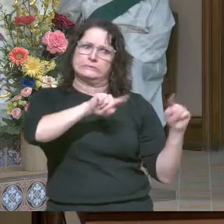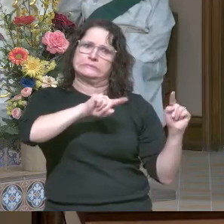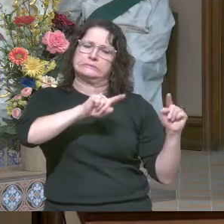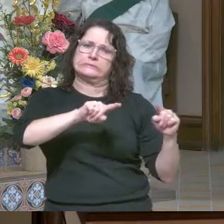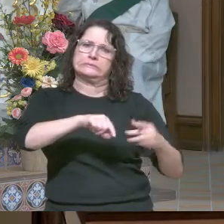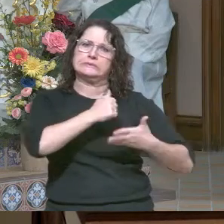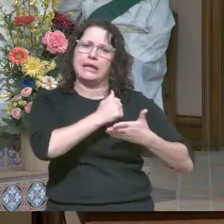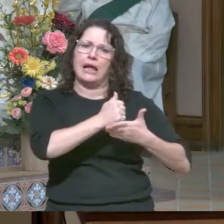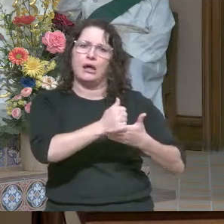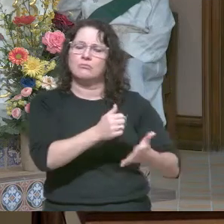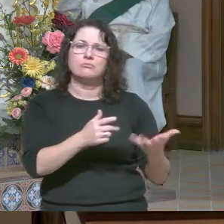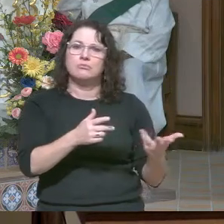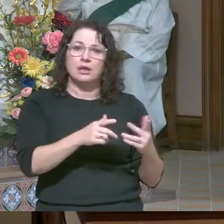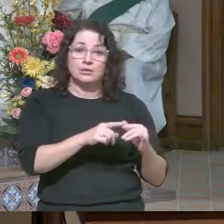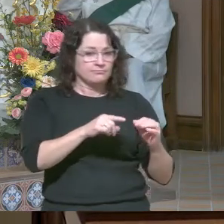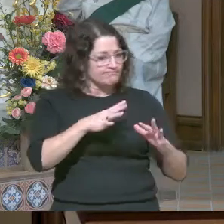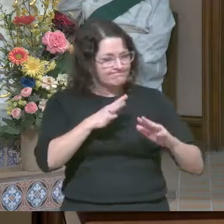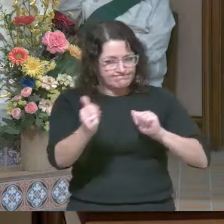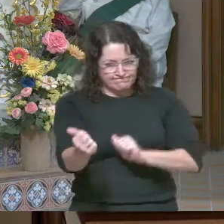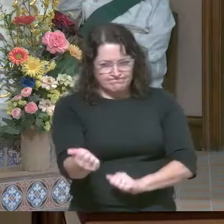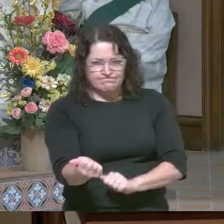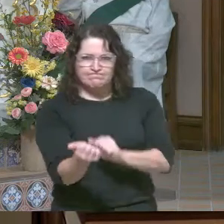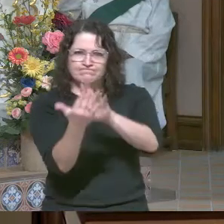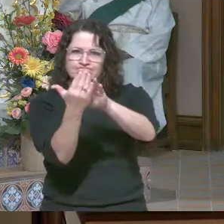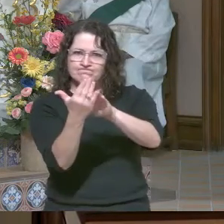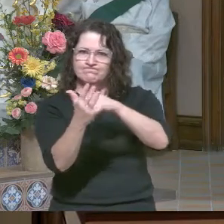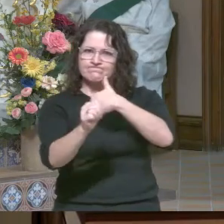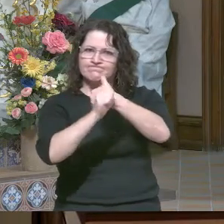could, that put themselves in harm's way.